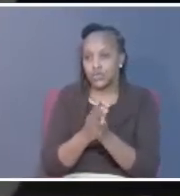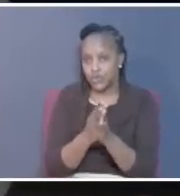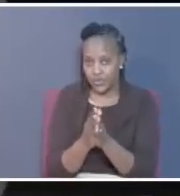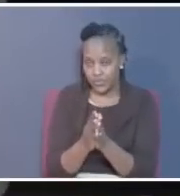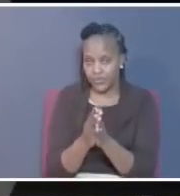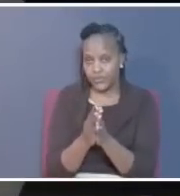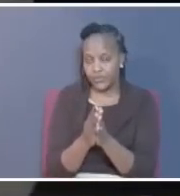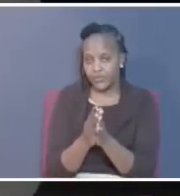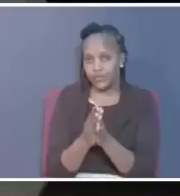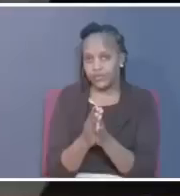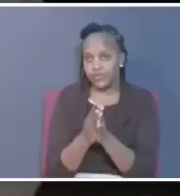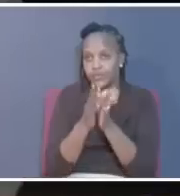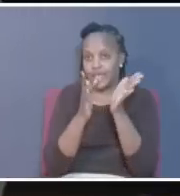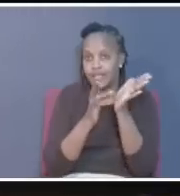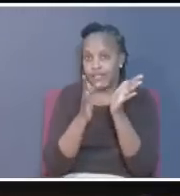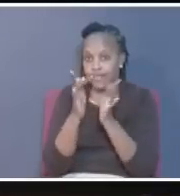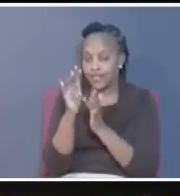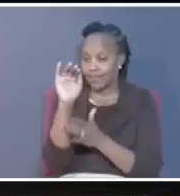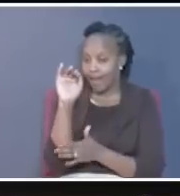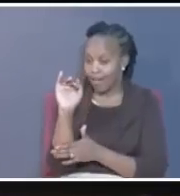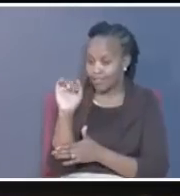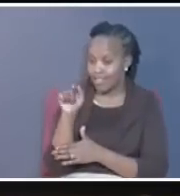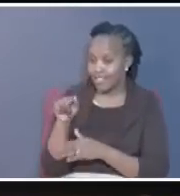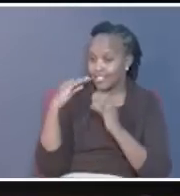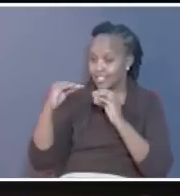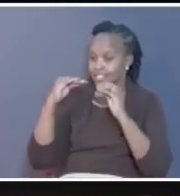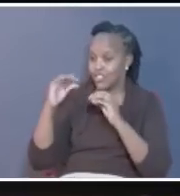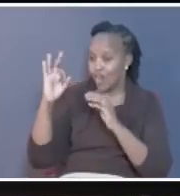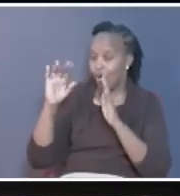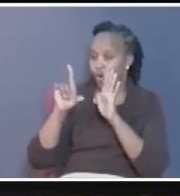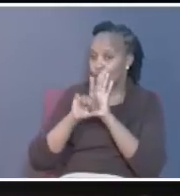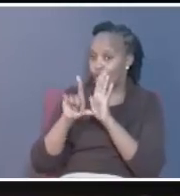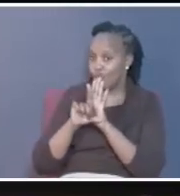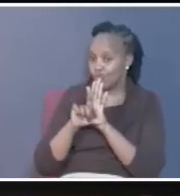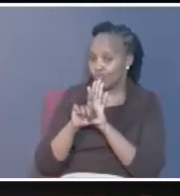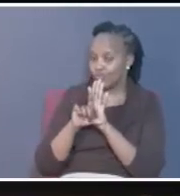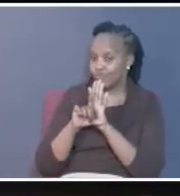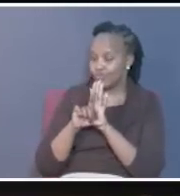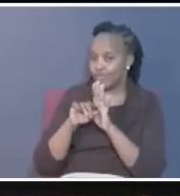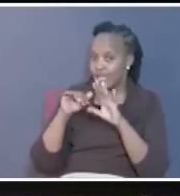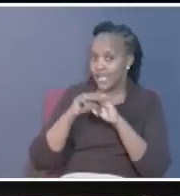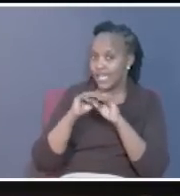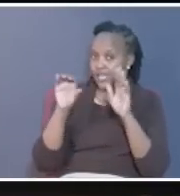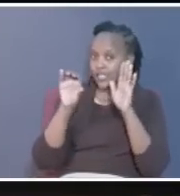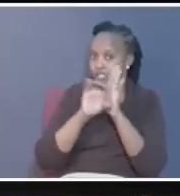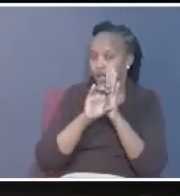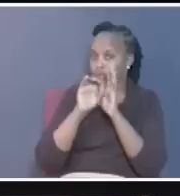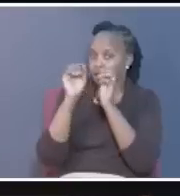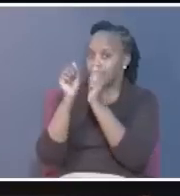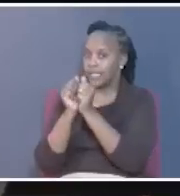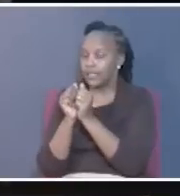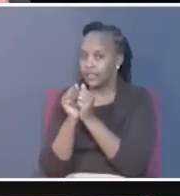picking the lessons, Jesus asked the lawyer a question. That's recorded in chapter 10 of Luke, verse 36.